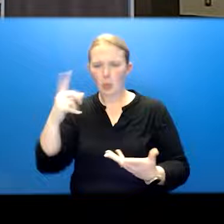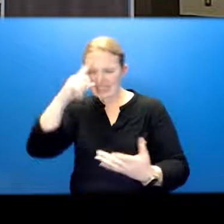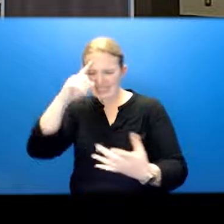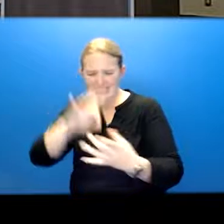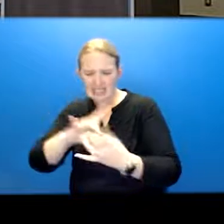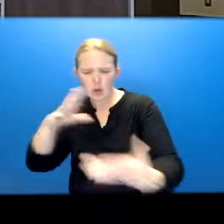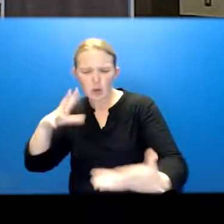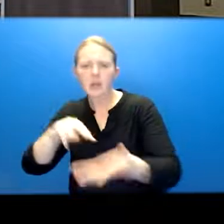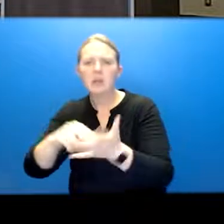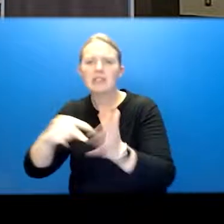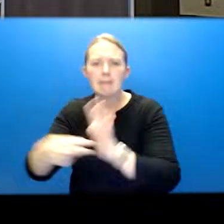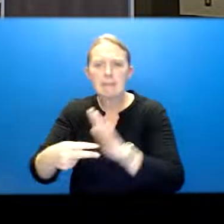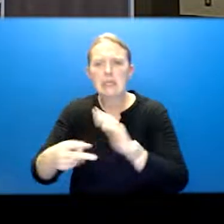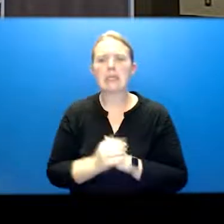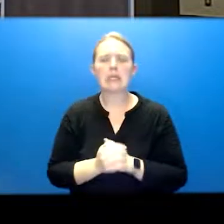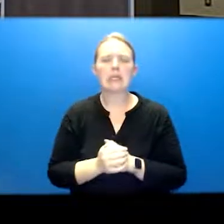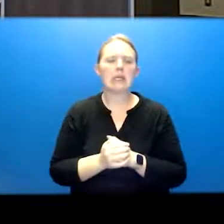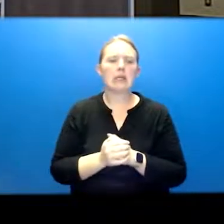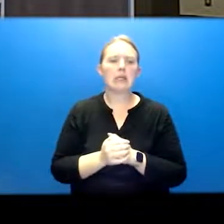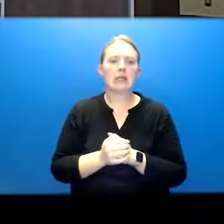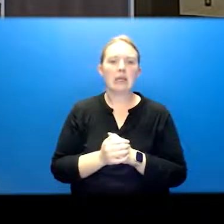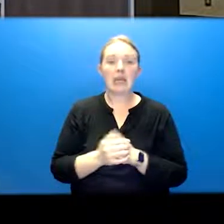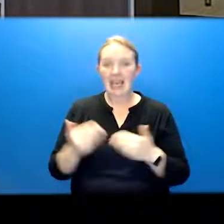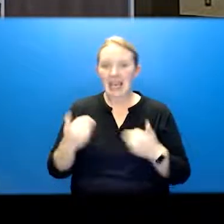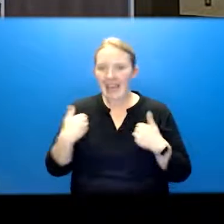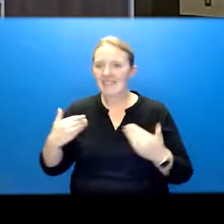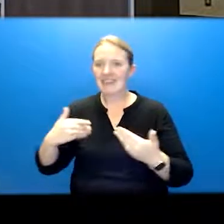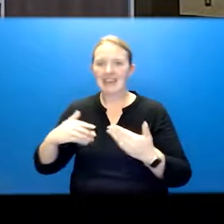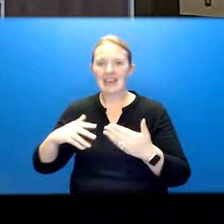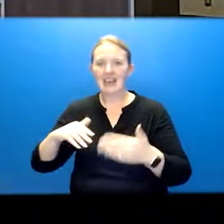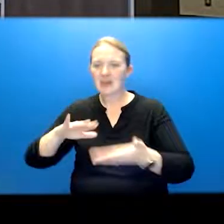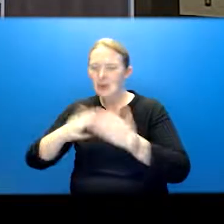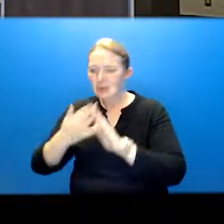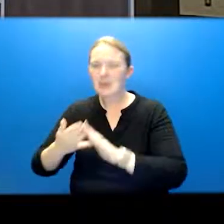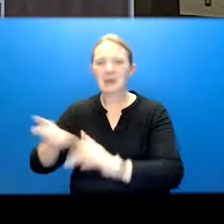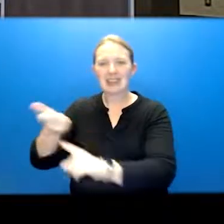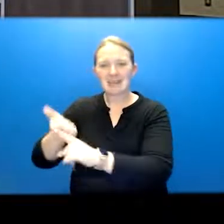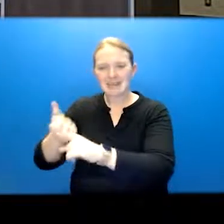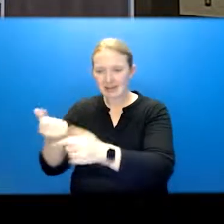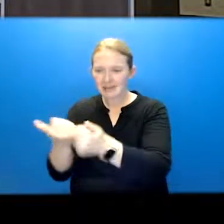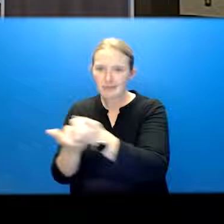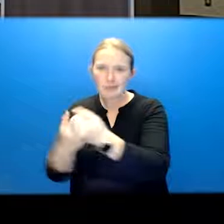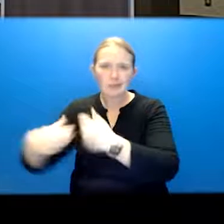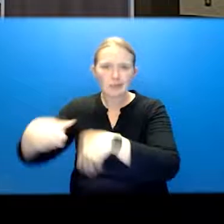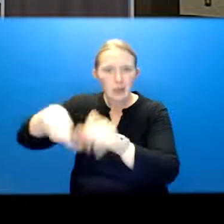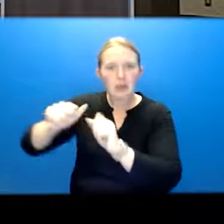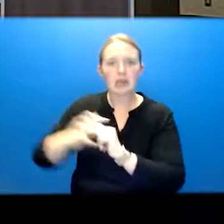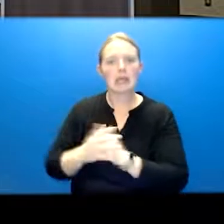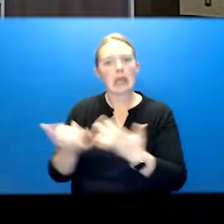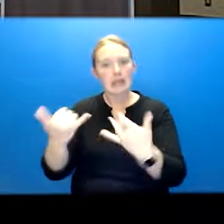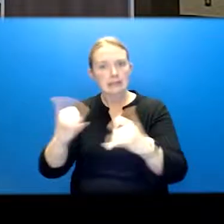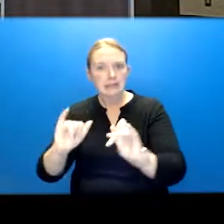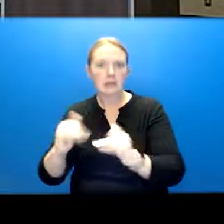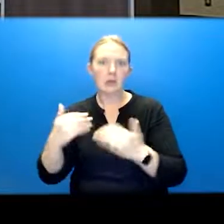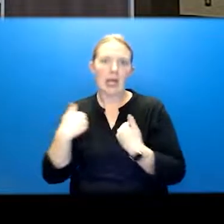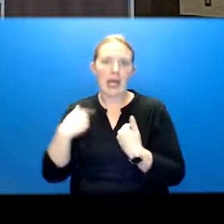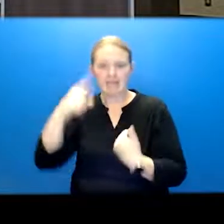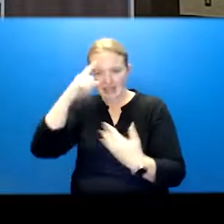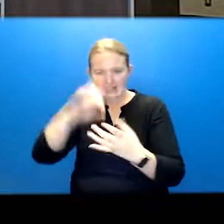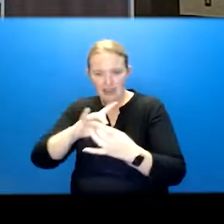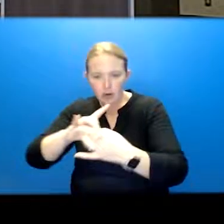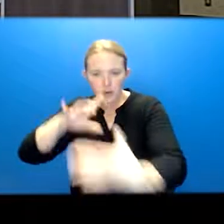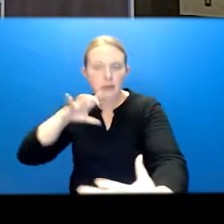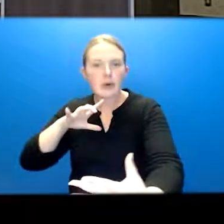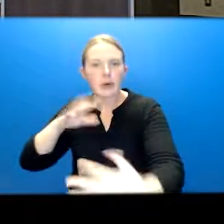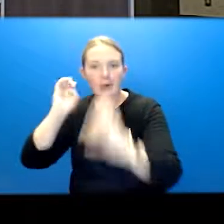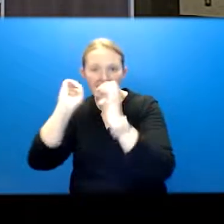is, creating a community for themselves, and still getting those benefits from psychoeducation without going